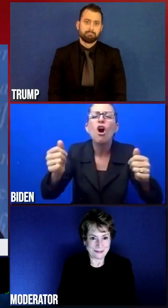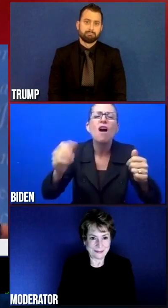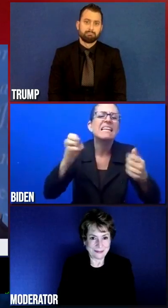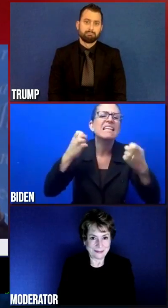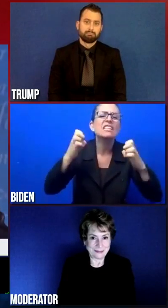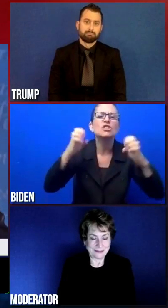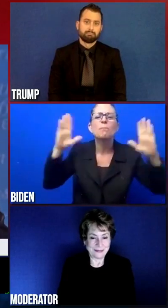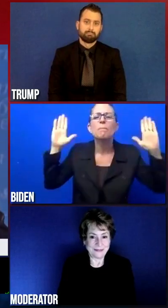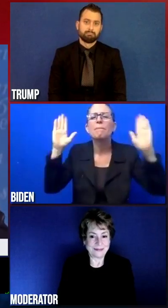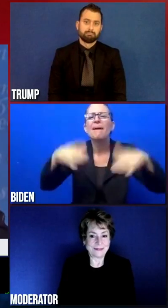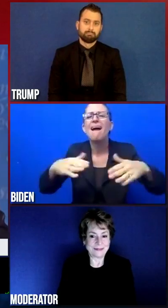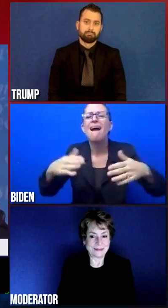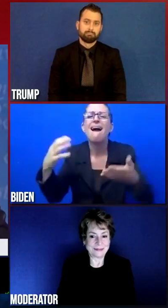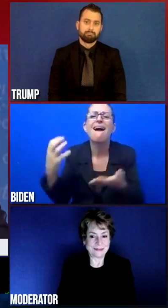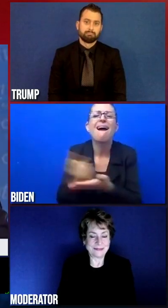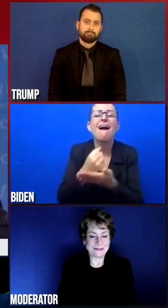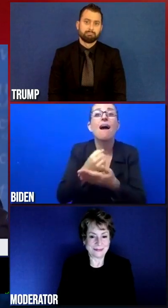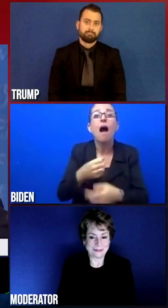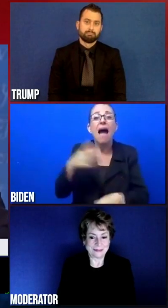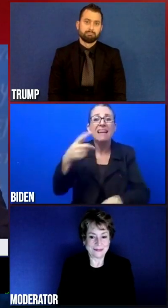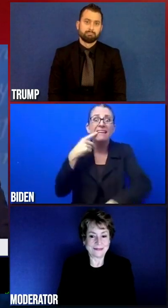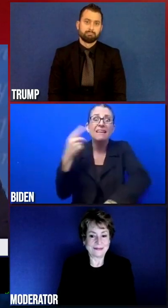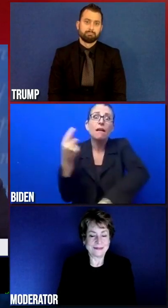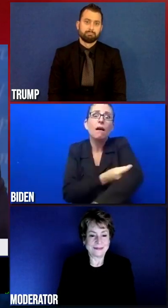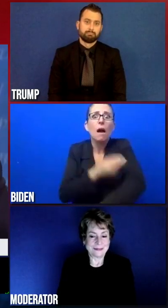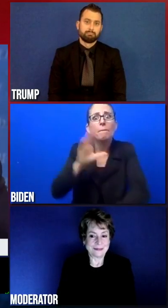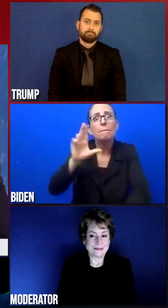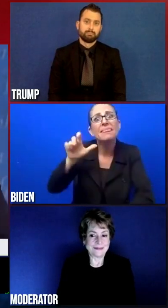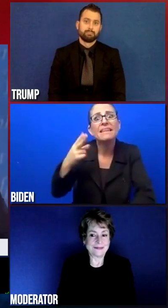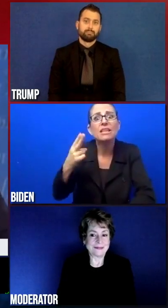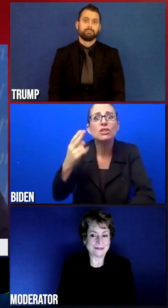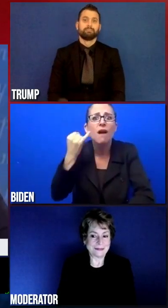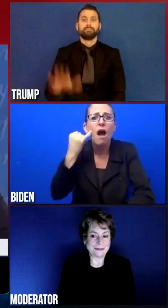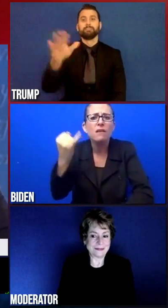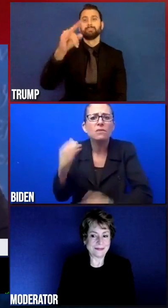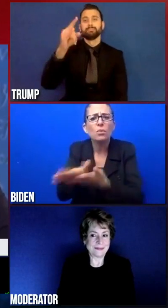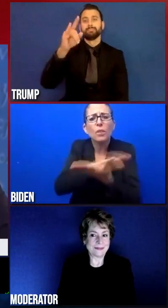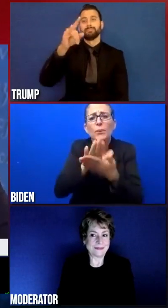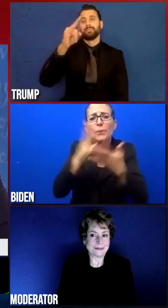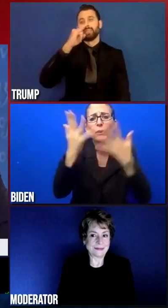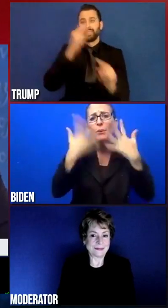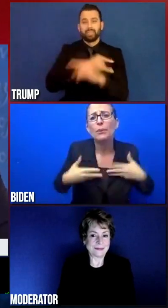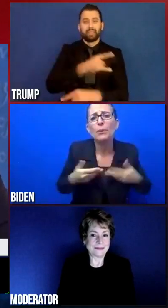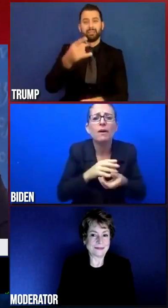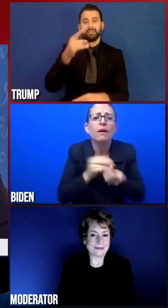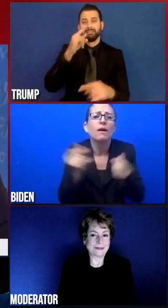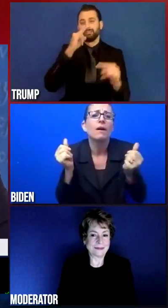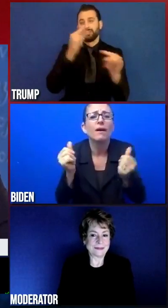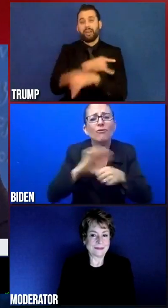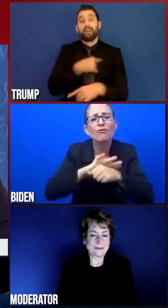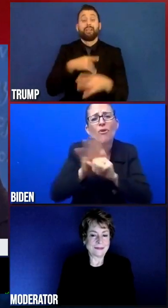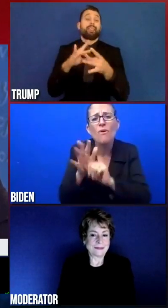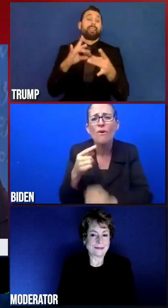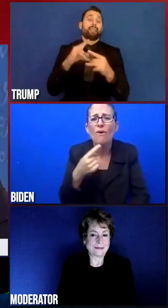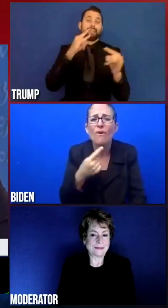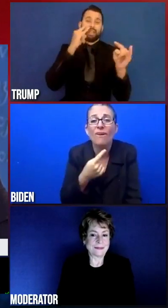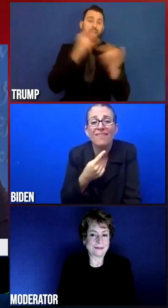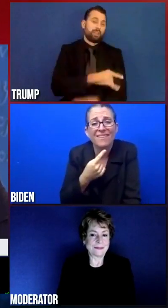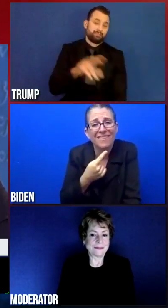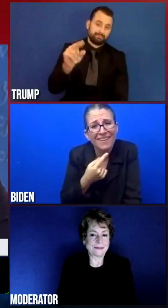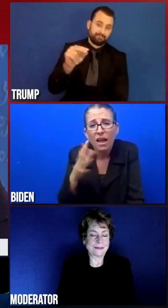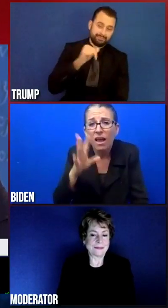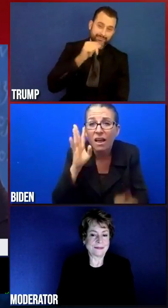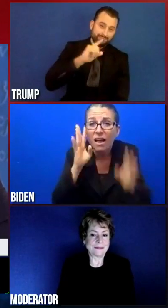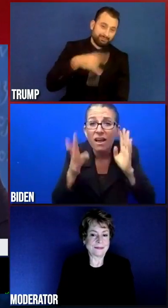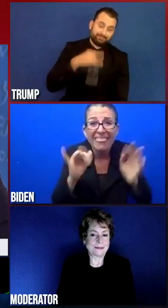of it. This is the same man. That was said sarcastically, and you know that. That was said sarcastically. And so here's the deal. This man is talking about a